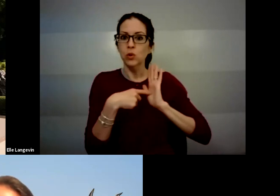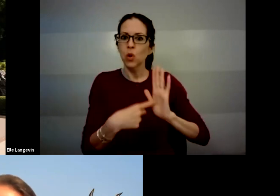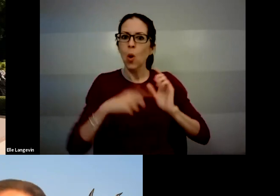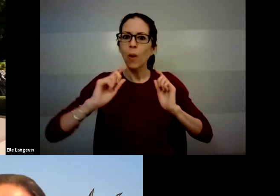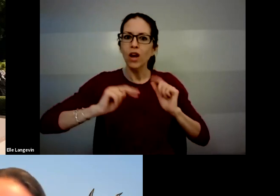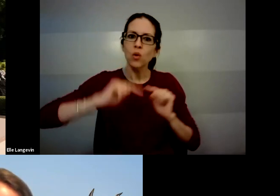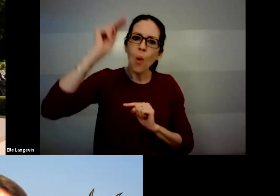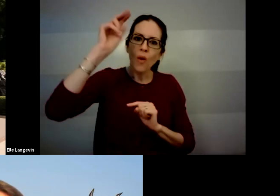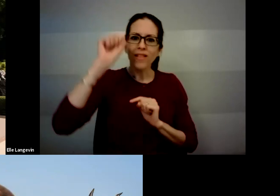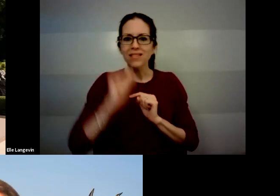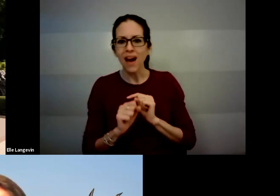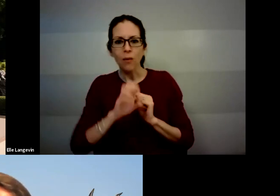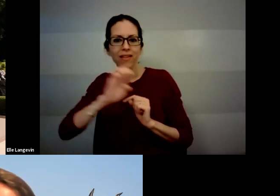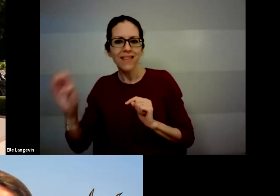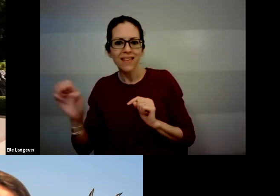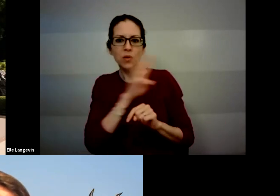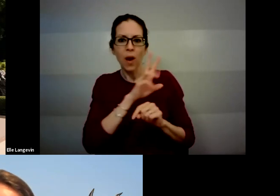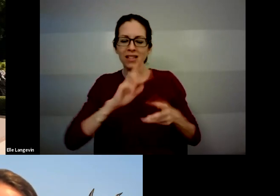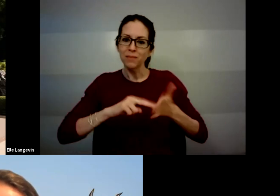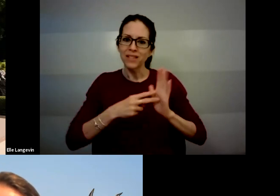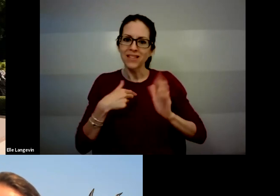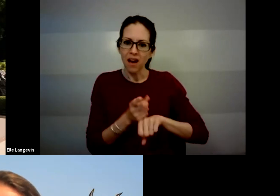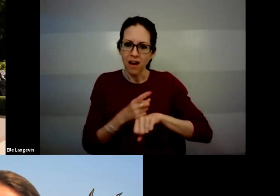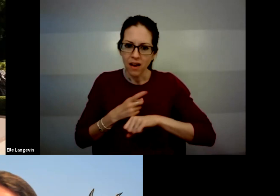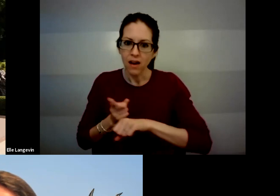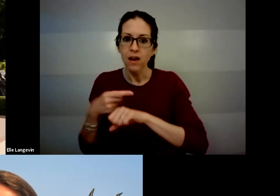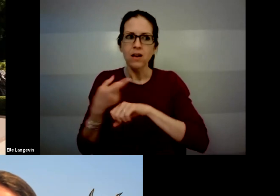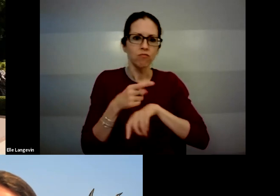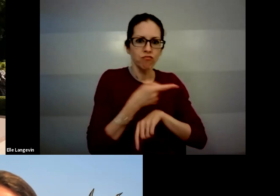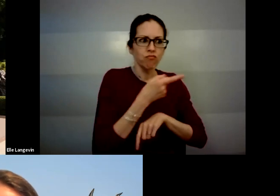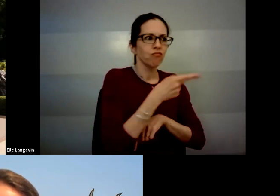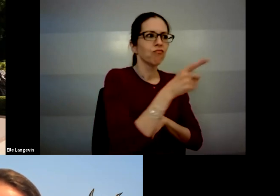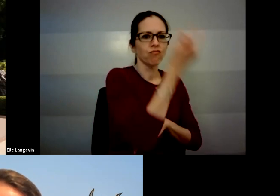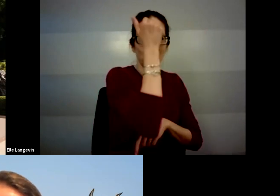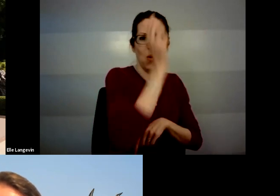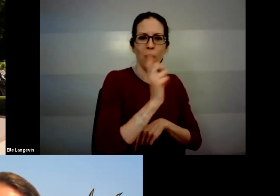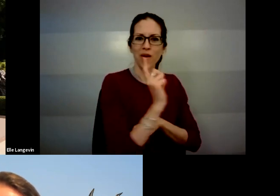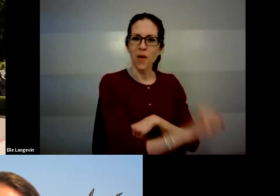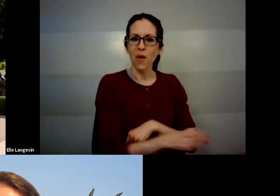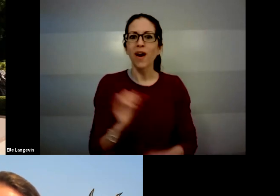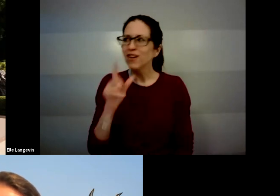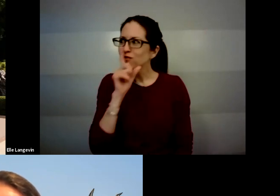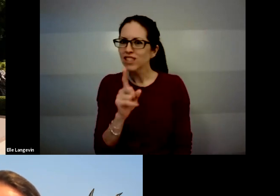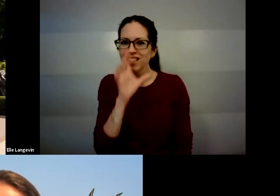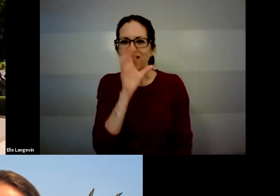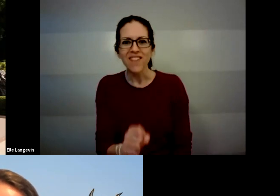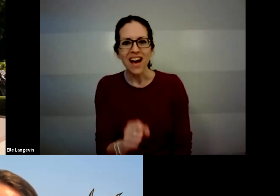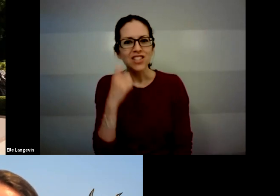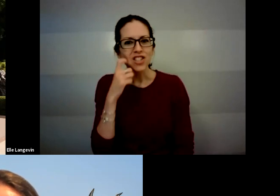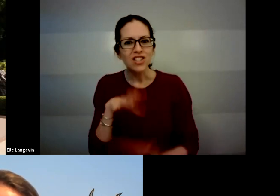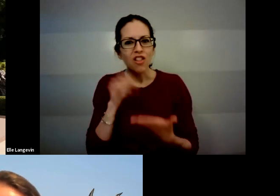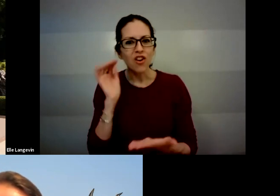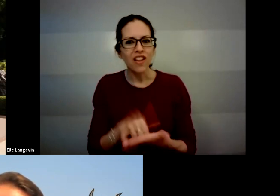or less where north is, and that helps them orient as well. Wow, that's really, really fascinating, and that is something I just learned today.